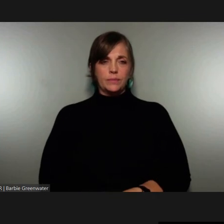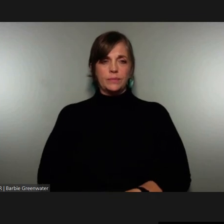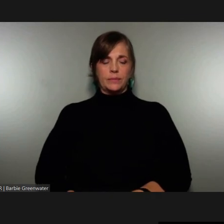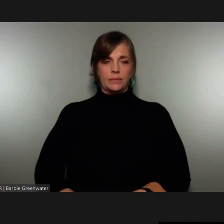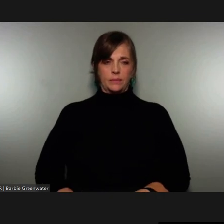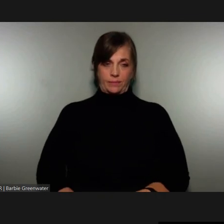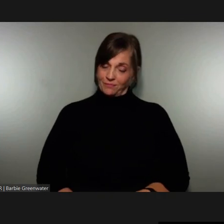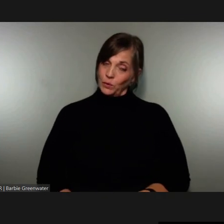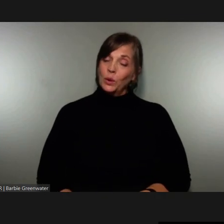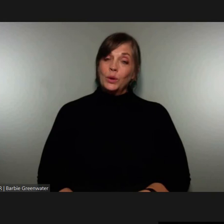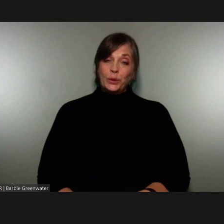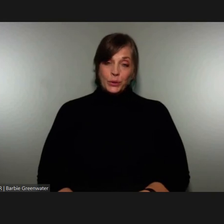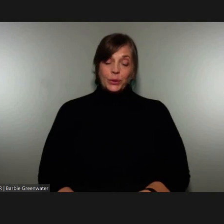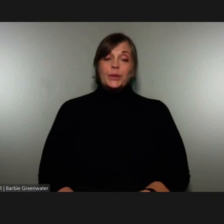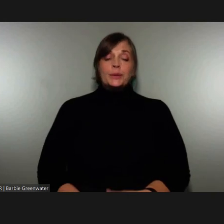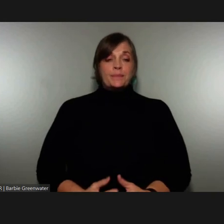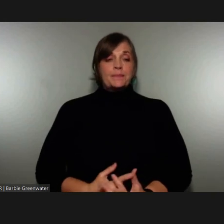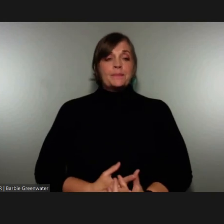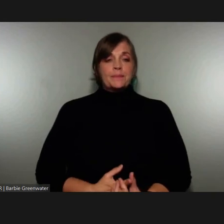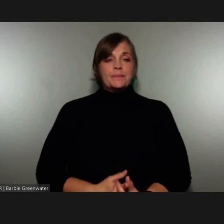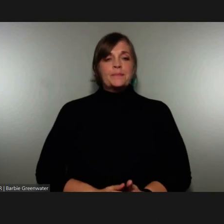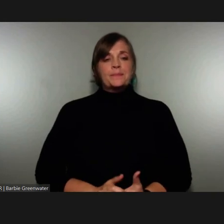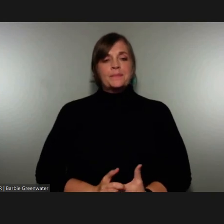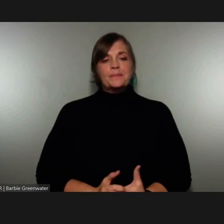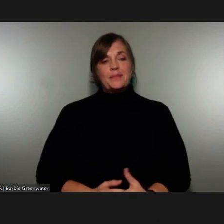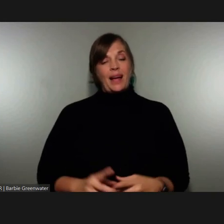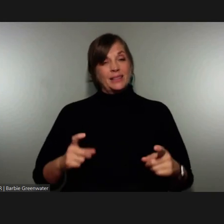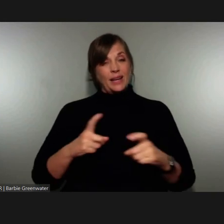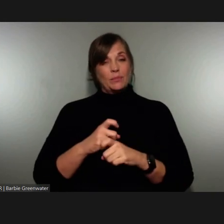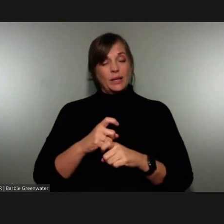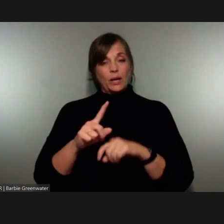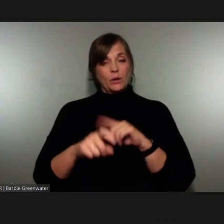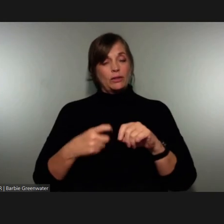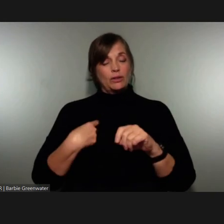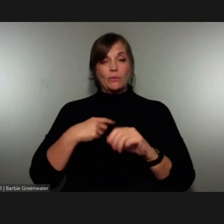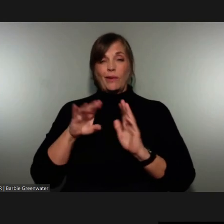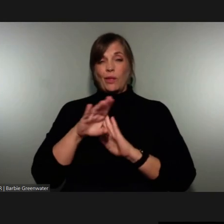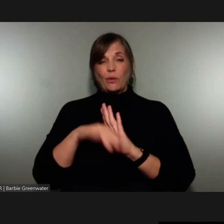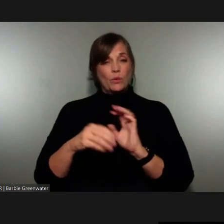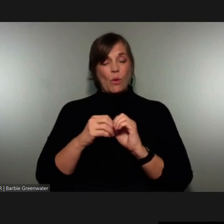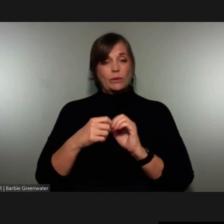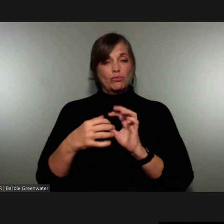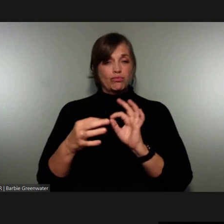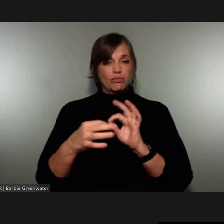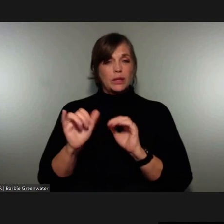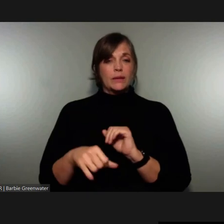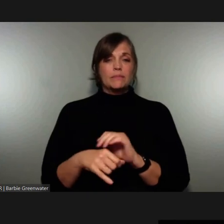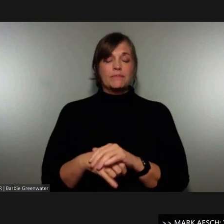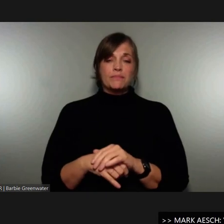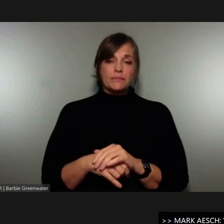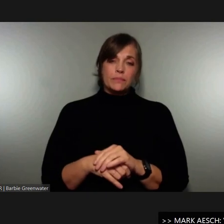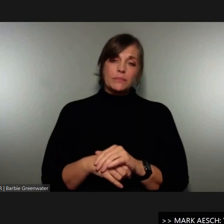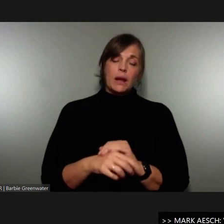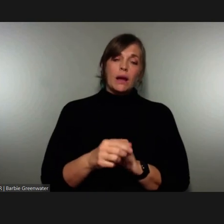Yeah, so that's a complicated question. We could spend another half an hour together, getting to that. I think a couple things.